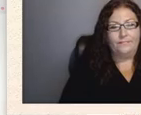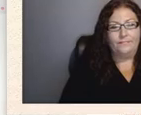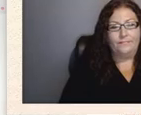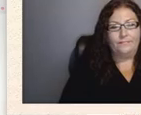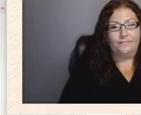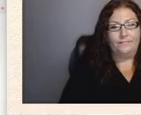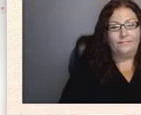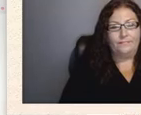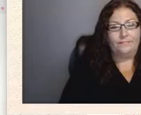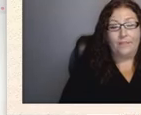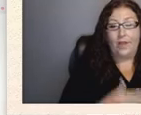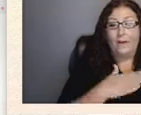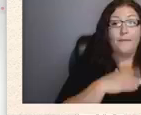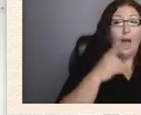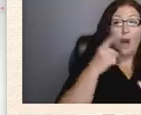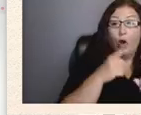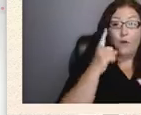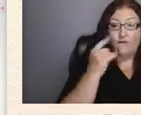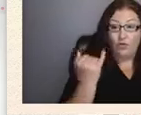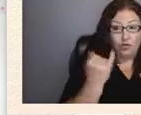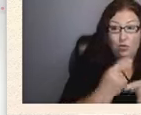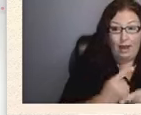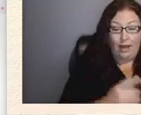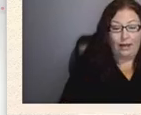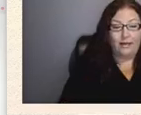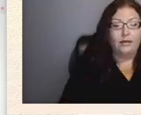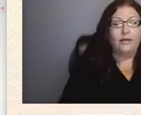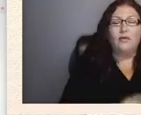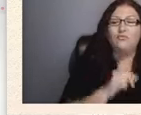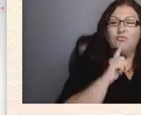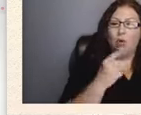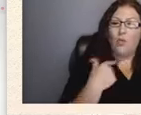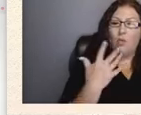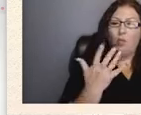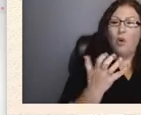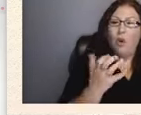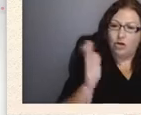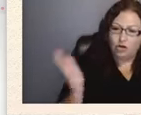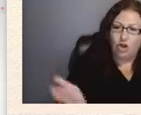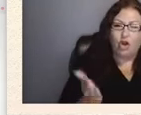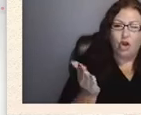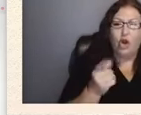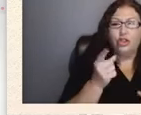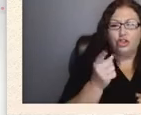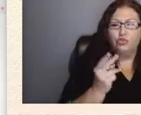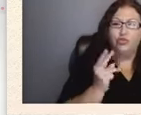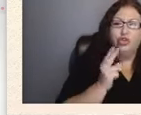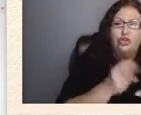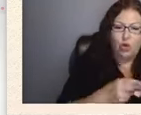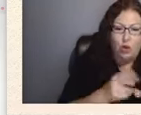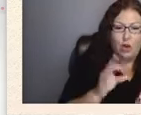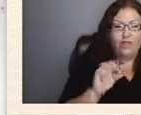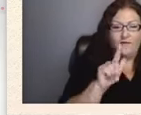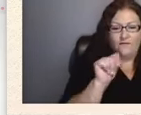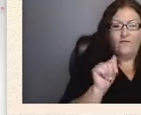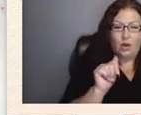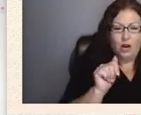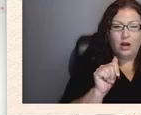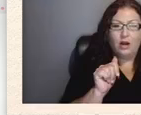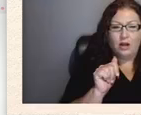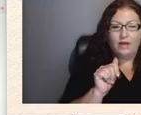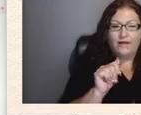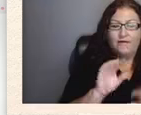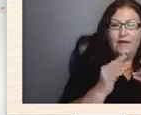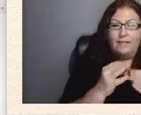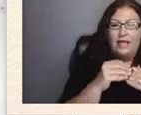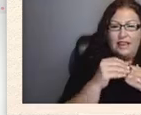My goal for today is to encourage you to join the Florida Family Leader Network, commonly